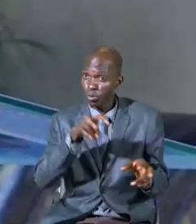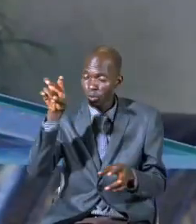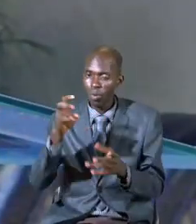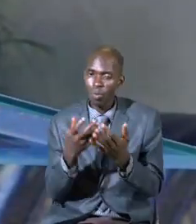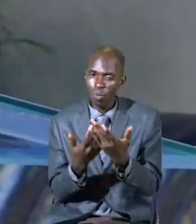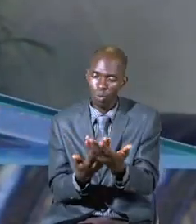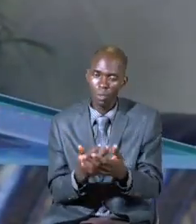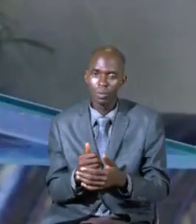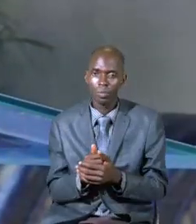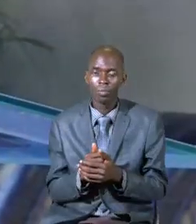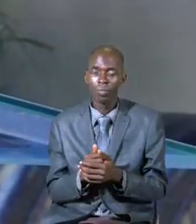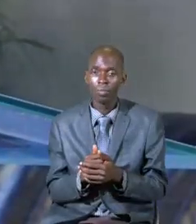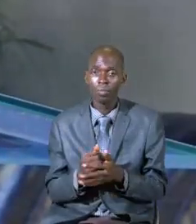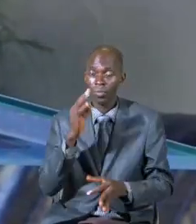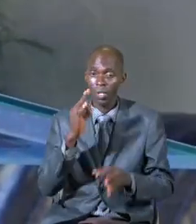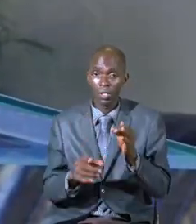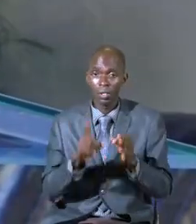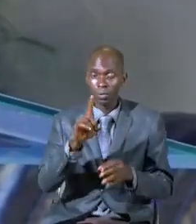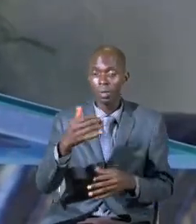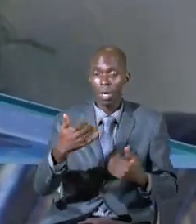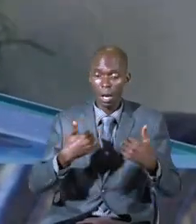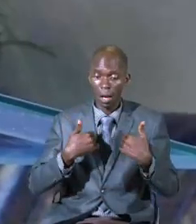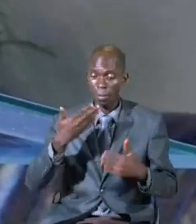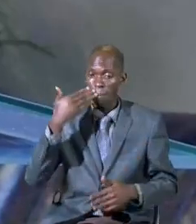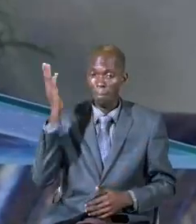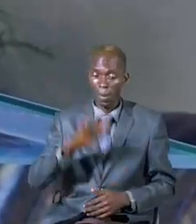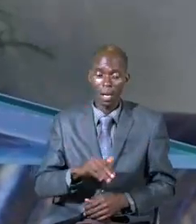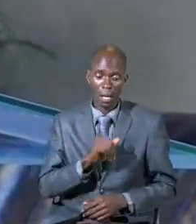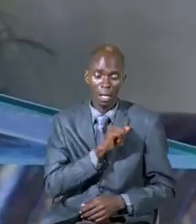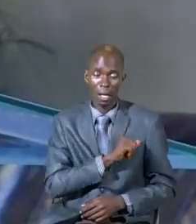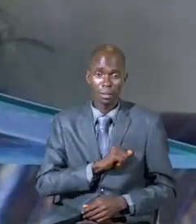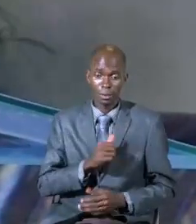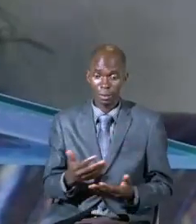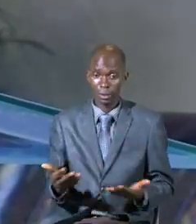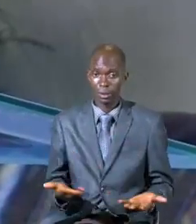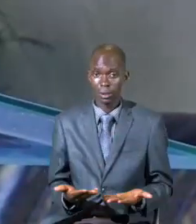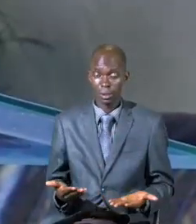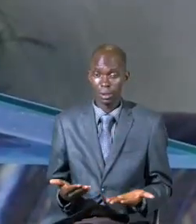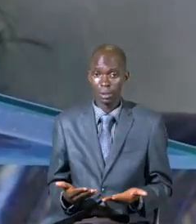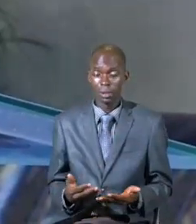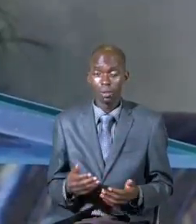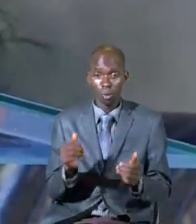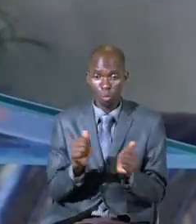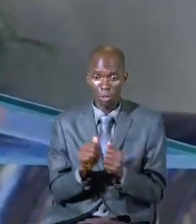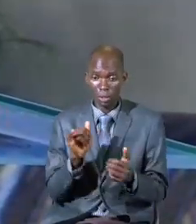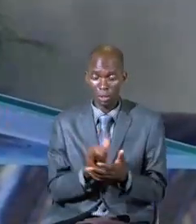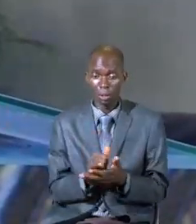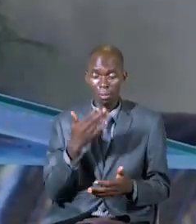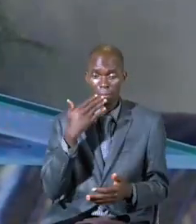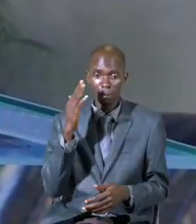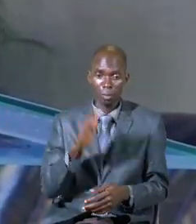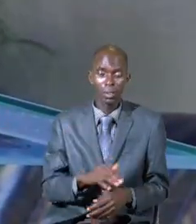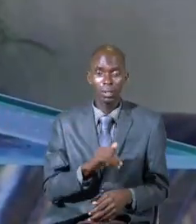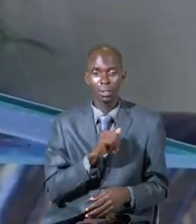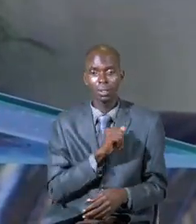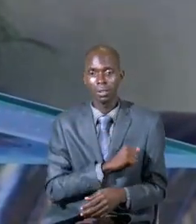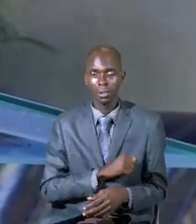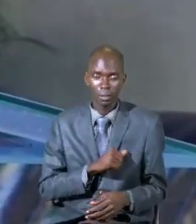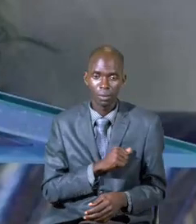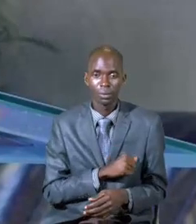attitude here, it's the bad attitude that is pegging you down. That's why you are not making